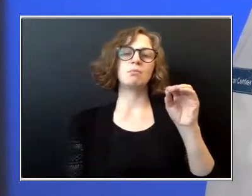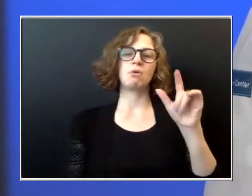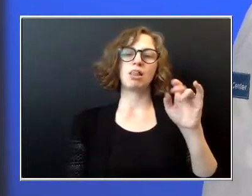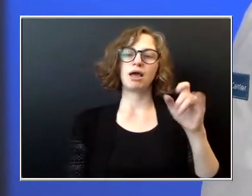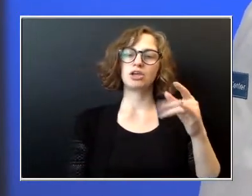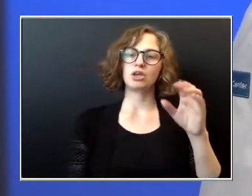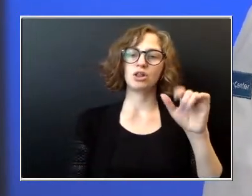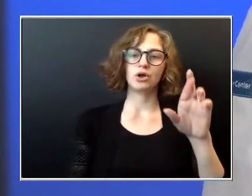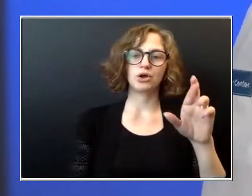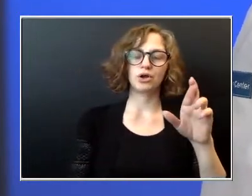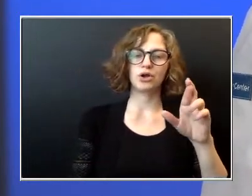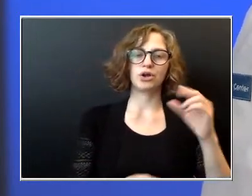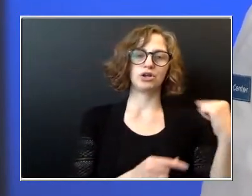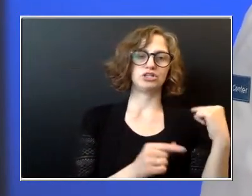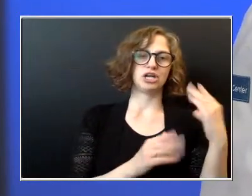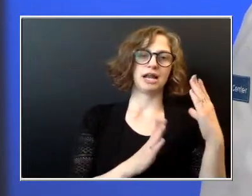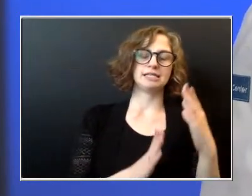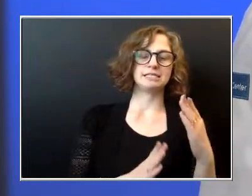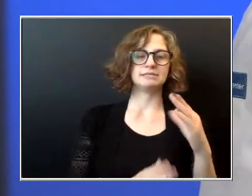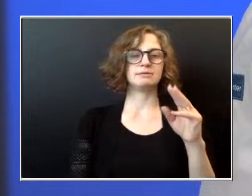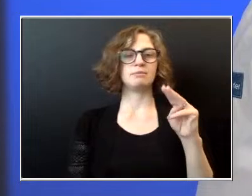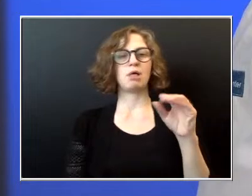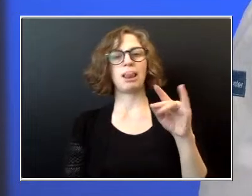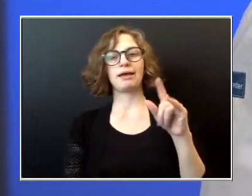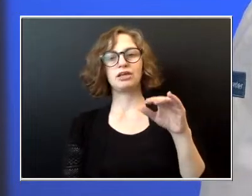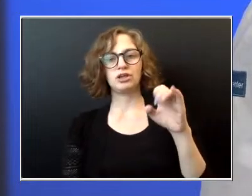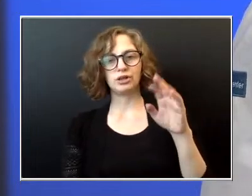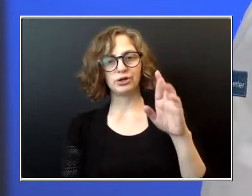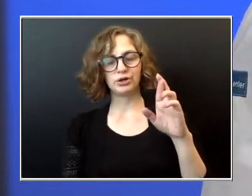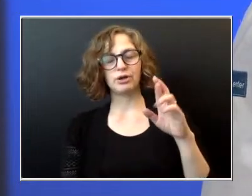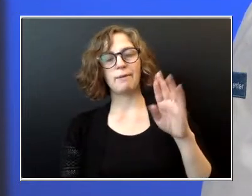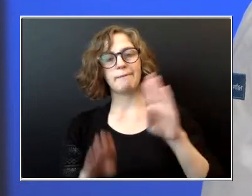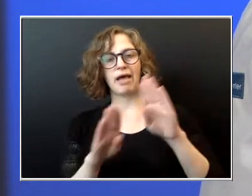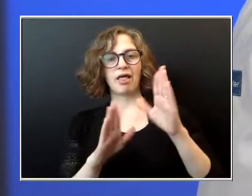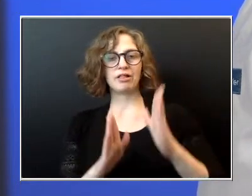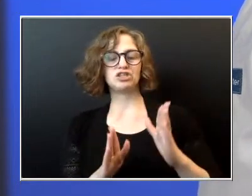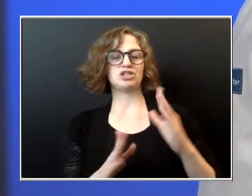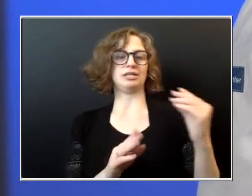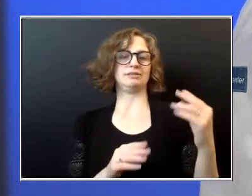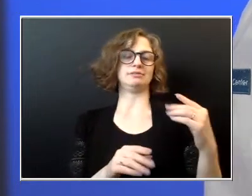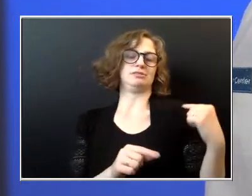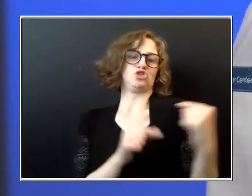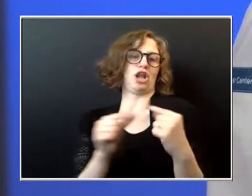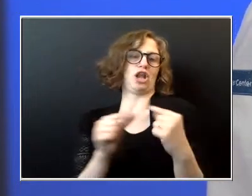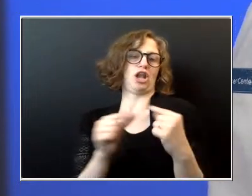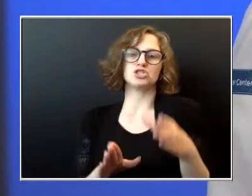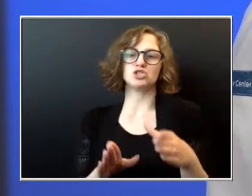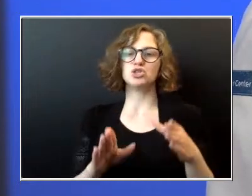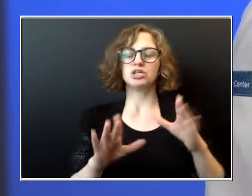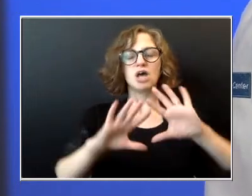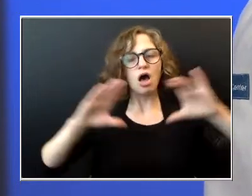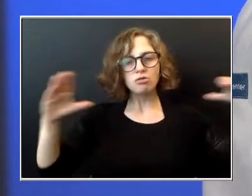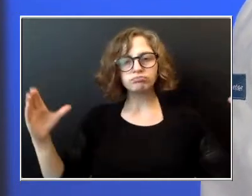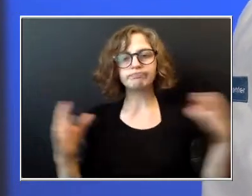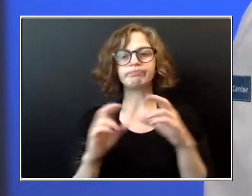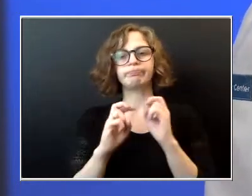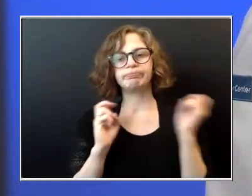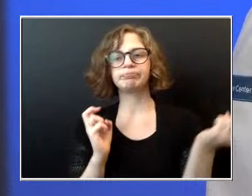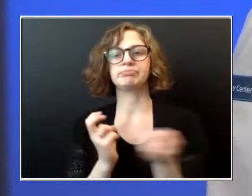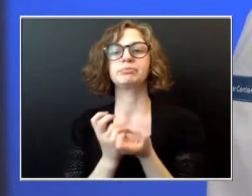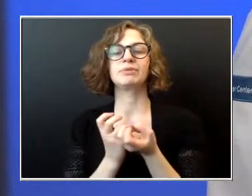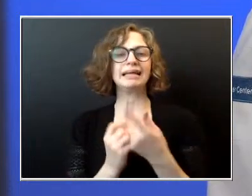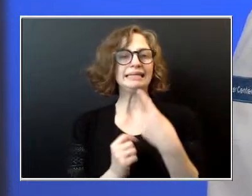molecular biologists, and genetic counselors on that, all coming together and saying, yes, we don't think this is